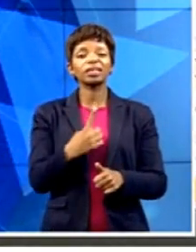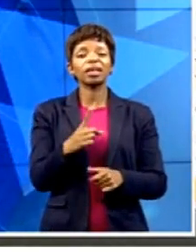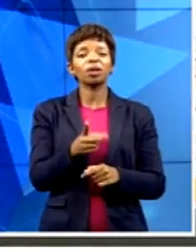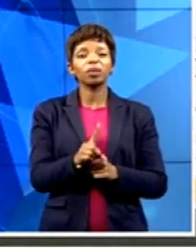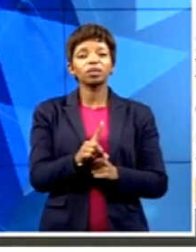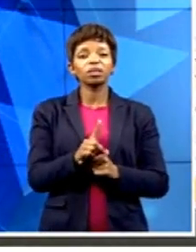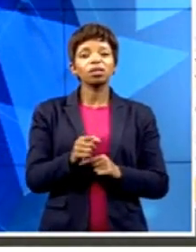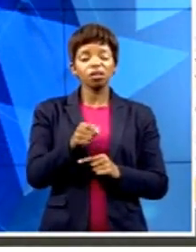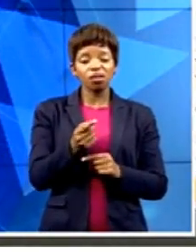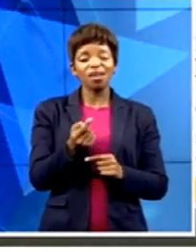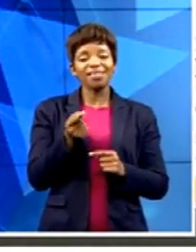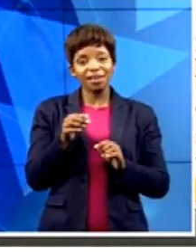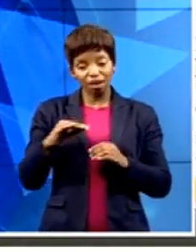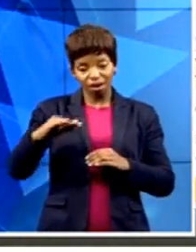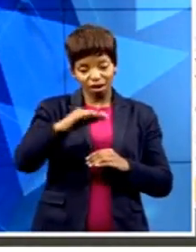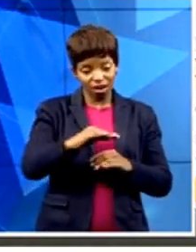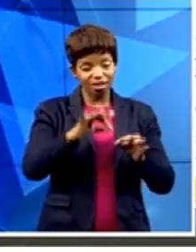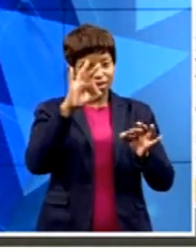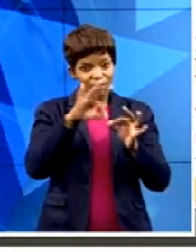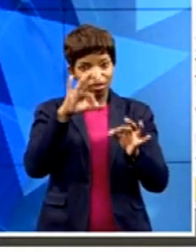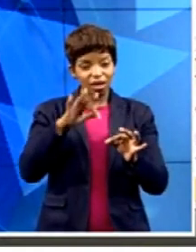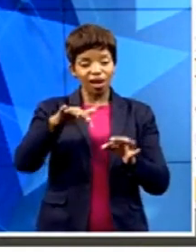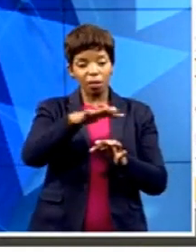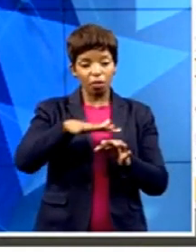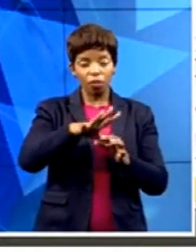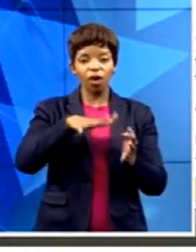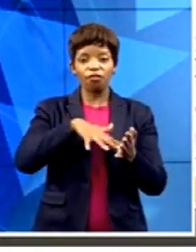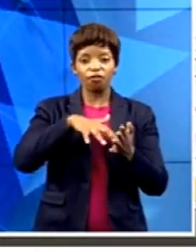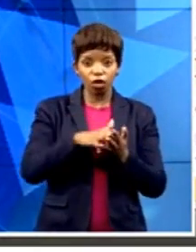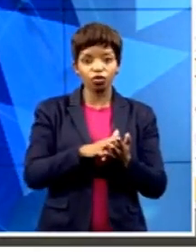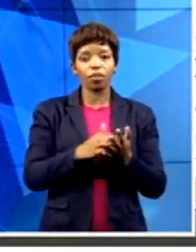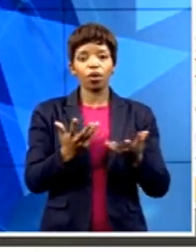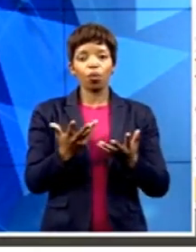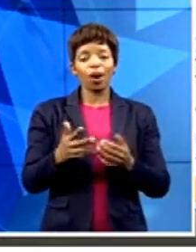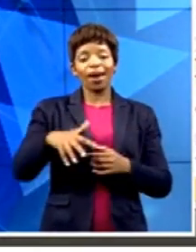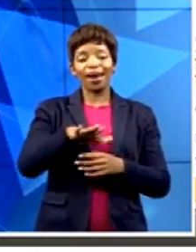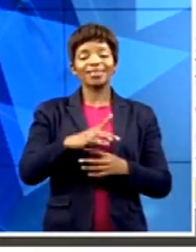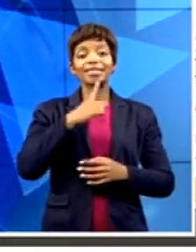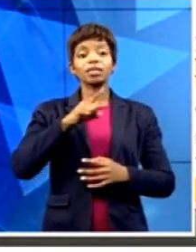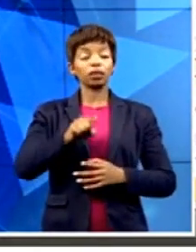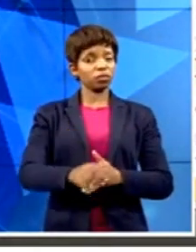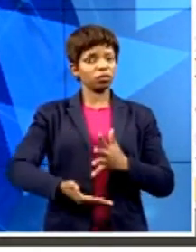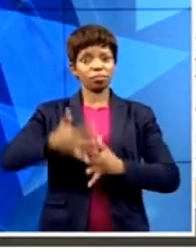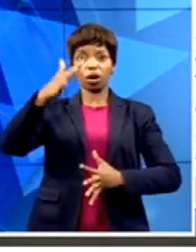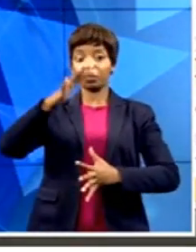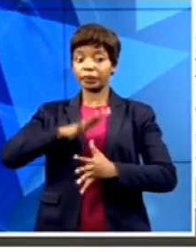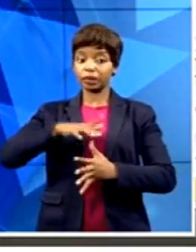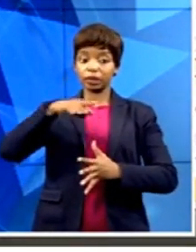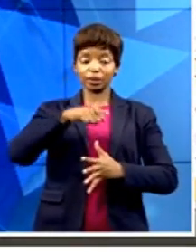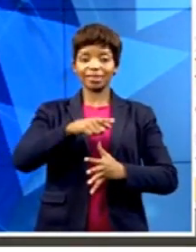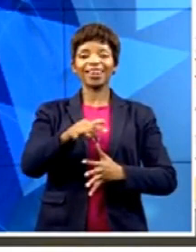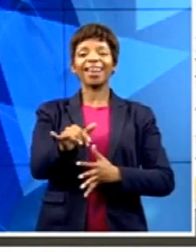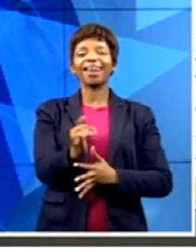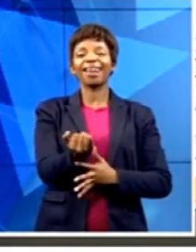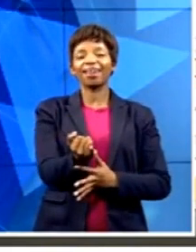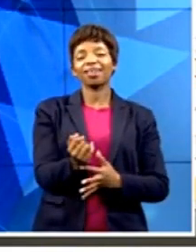kind of found, and areas that they call priority areas. These areas are specifically densely populated places where people might come